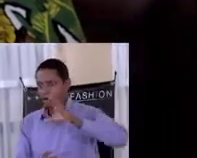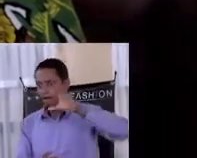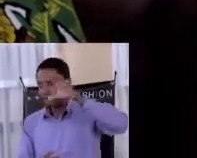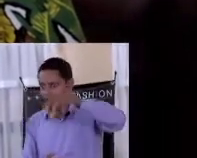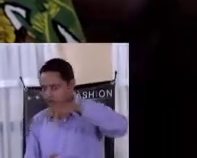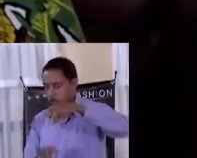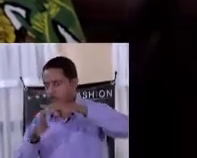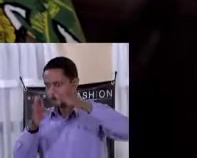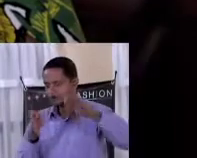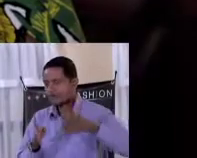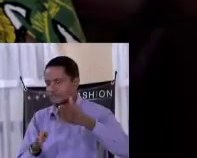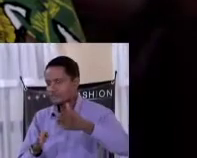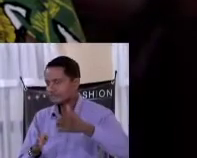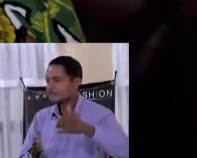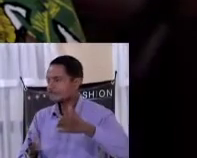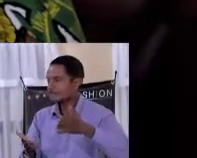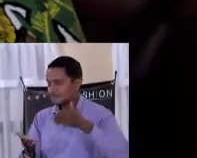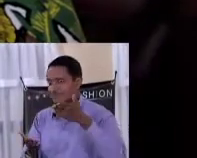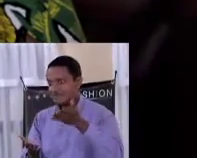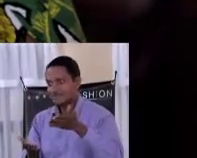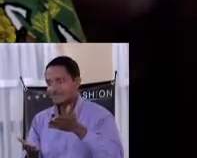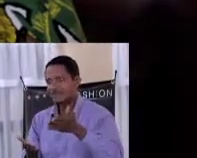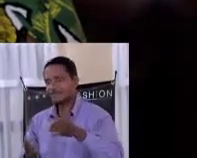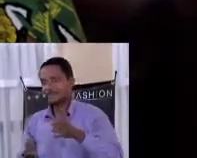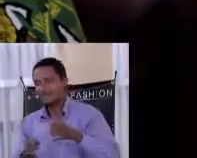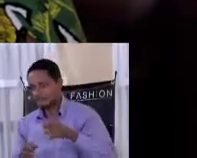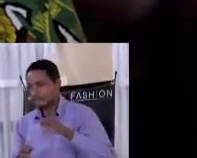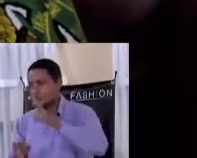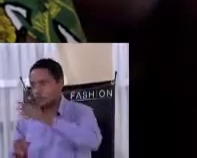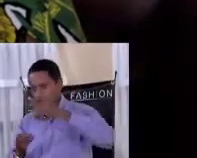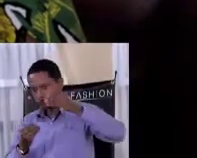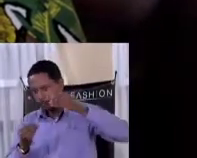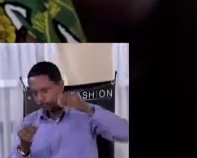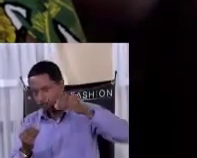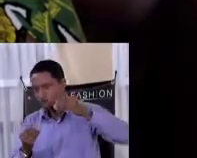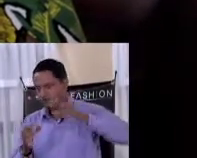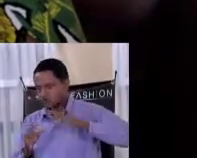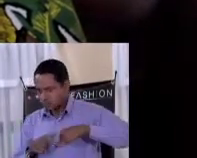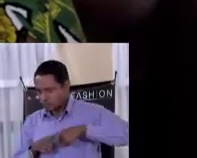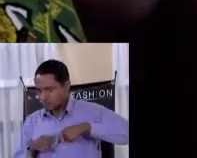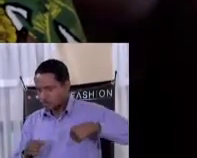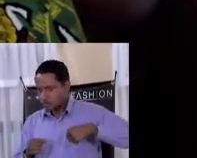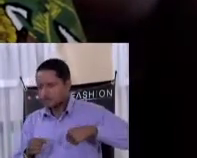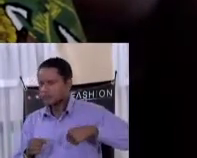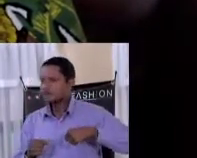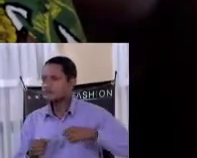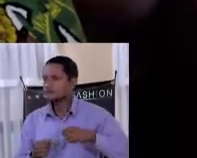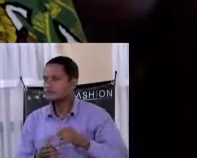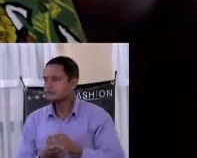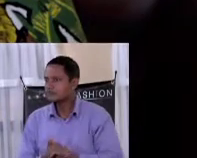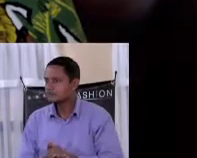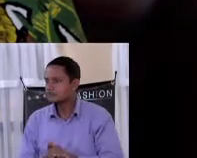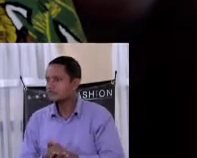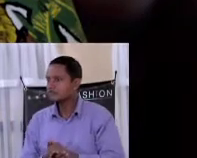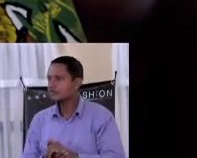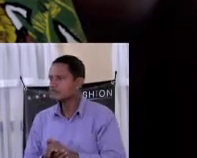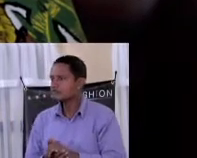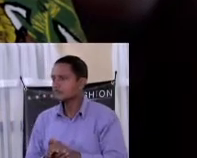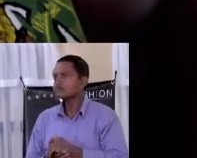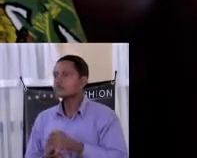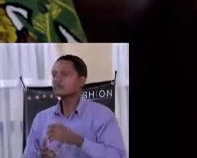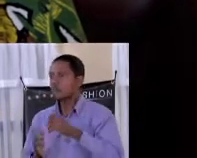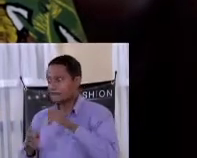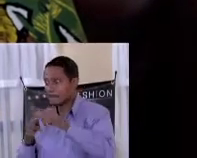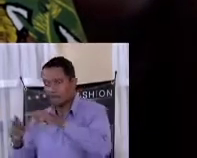that you're supposed to be there. But beyond all of that, your product is branded in a way that you know, warrants you being